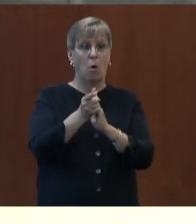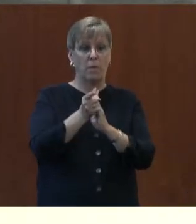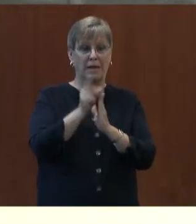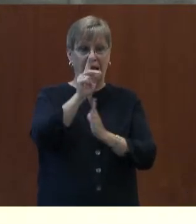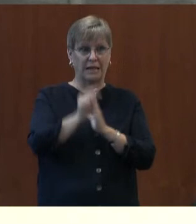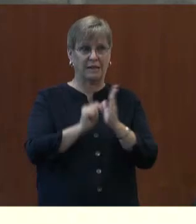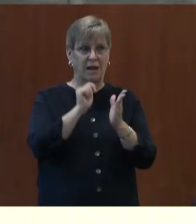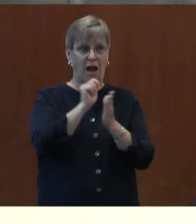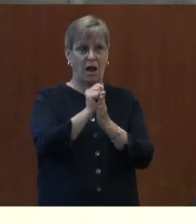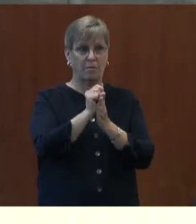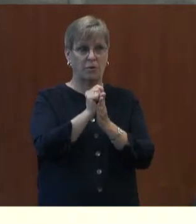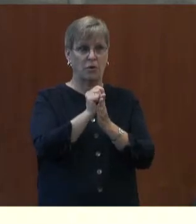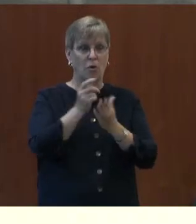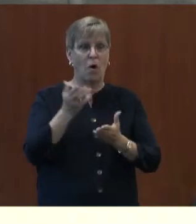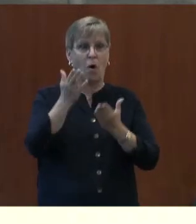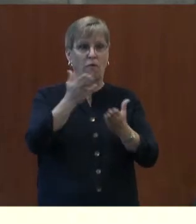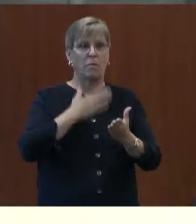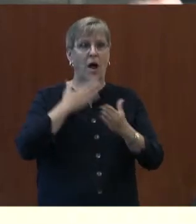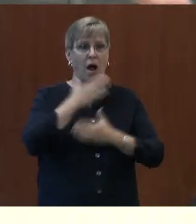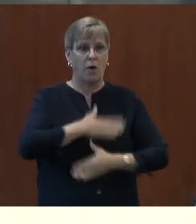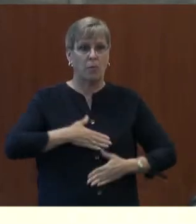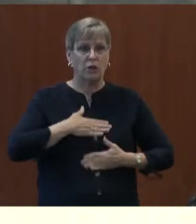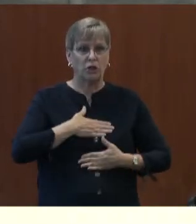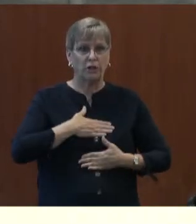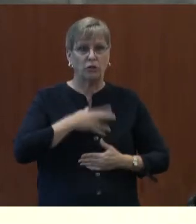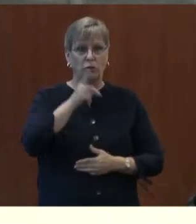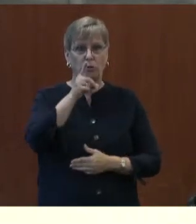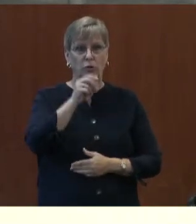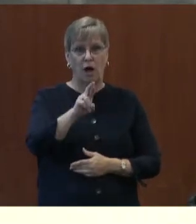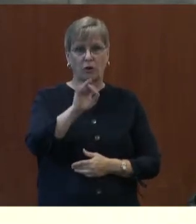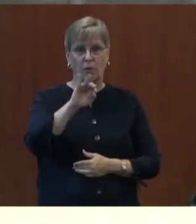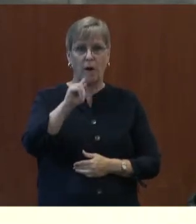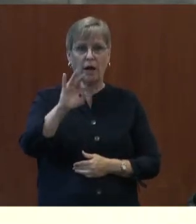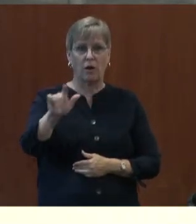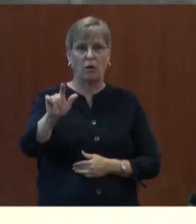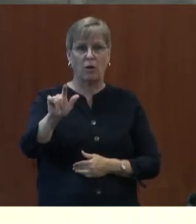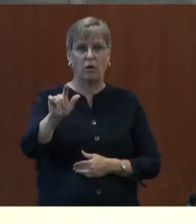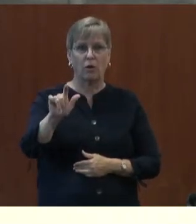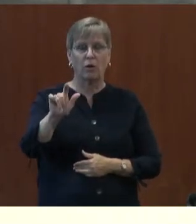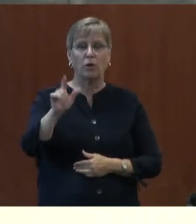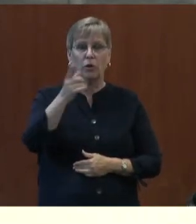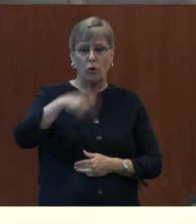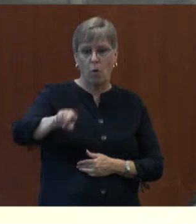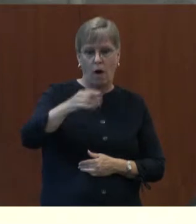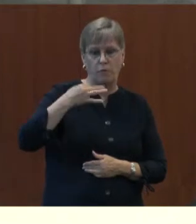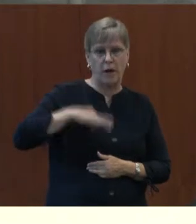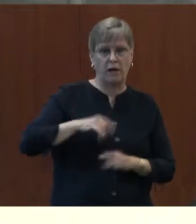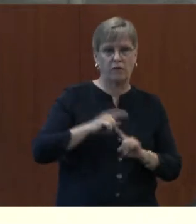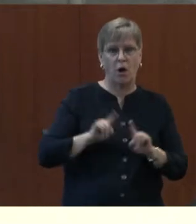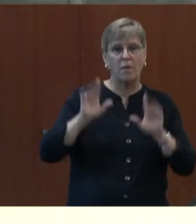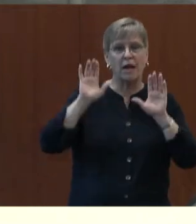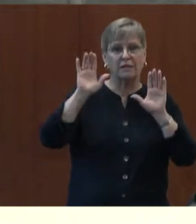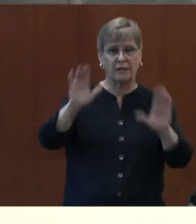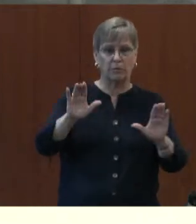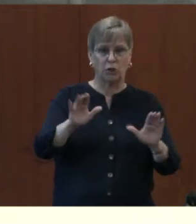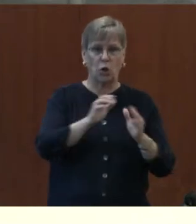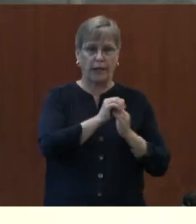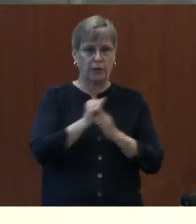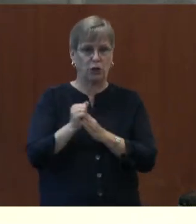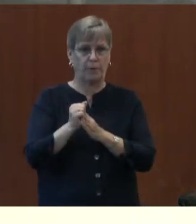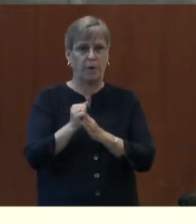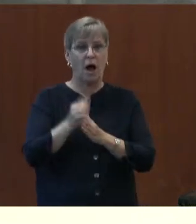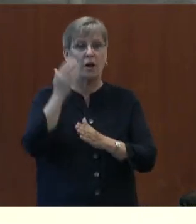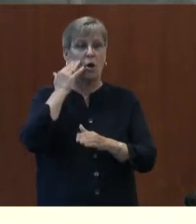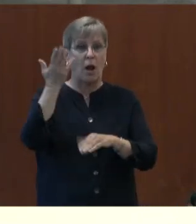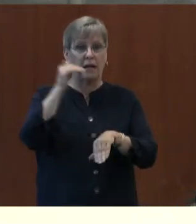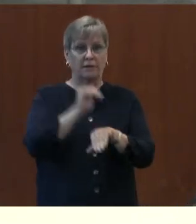to extend my appreciation to Dr. Michael. You all benefited from just exceptional leadership. I know last